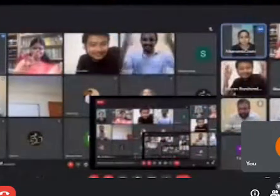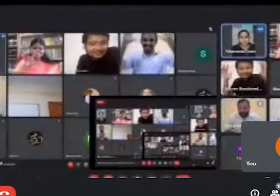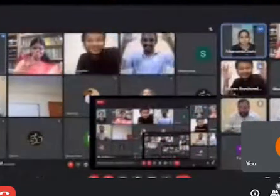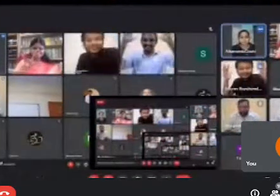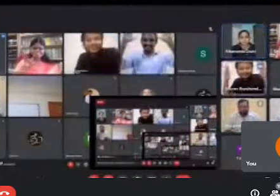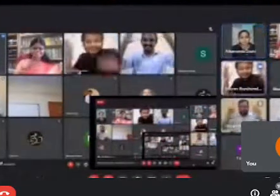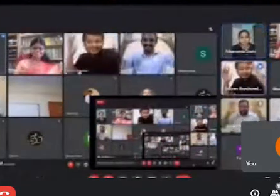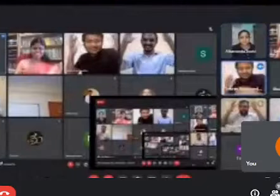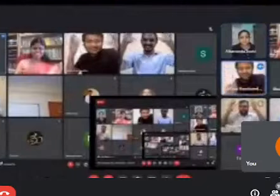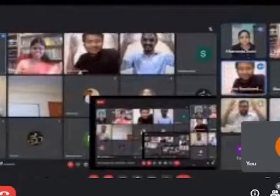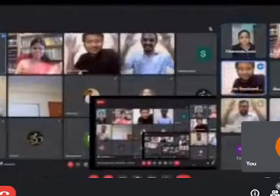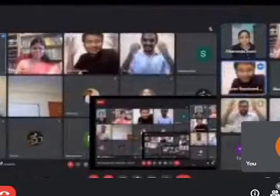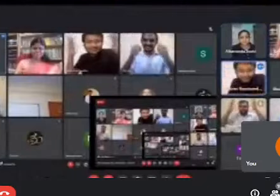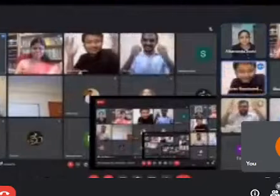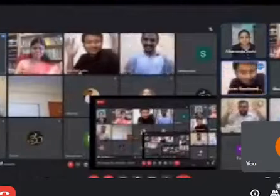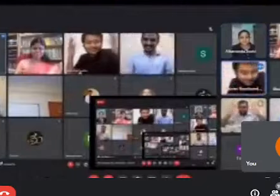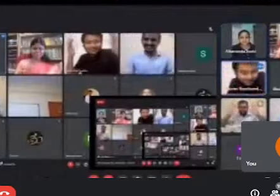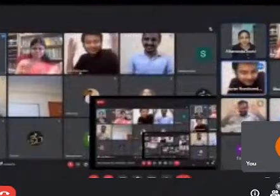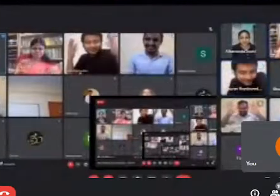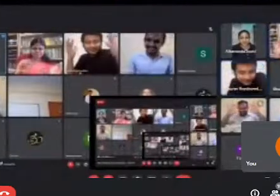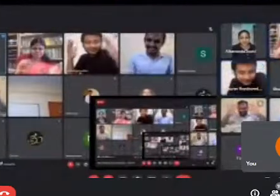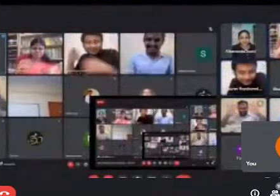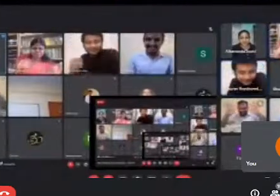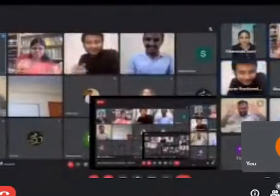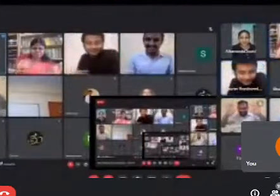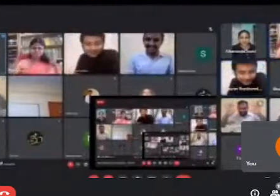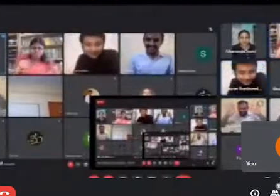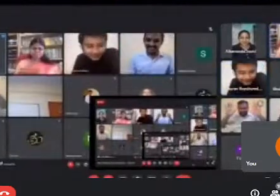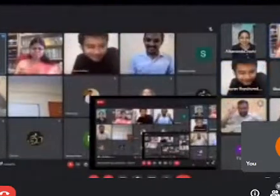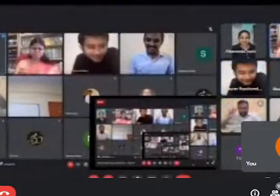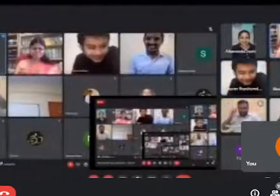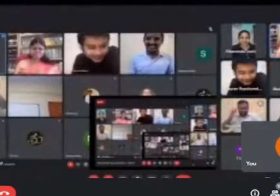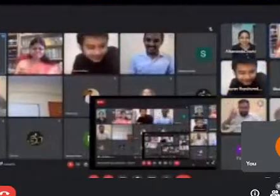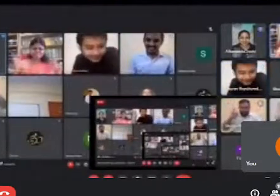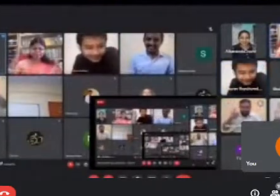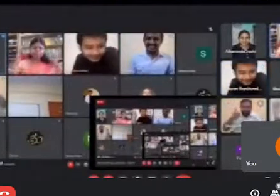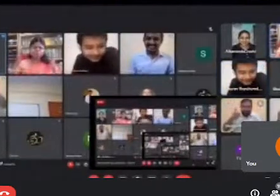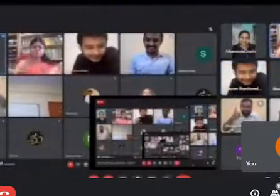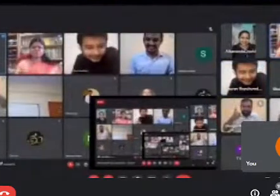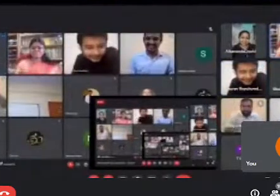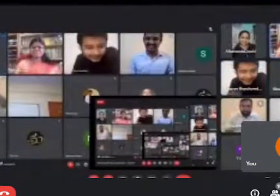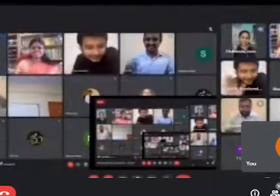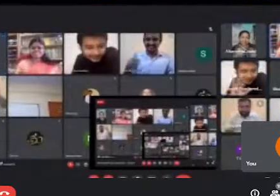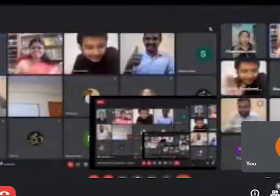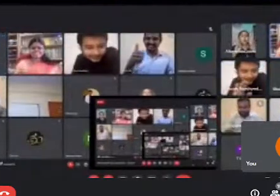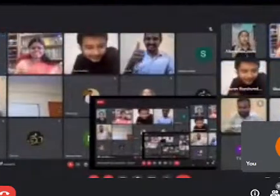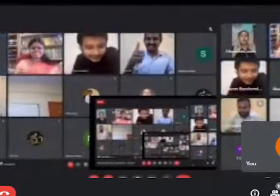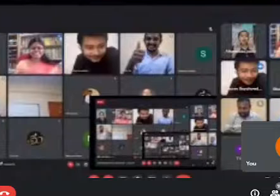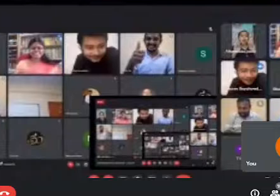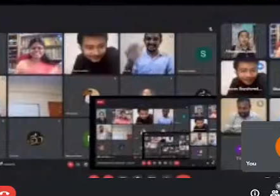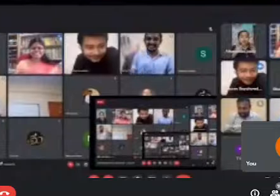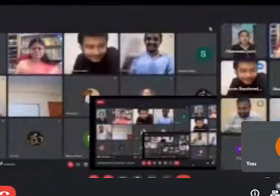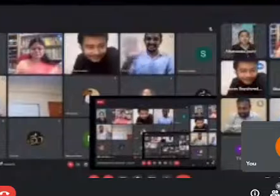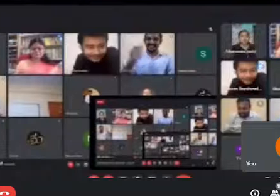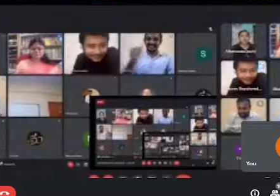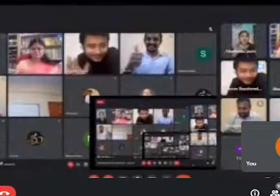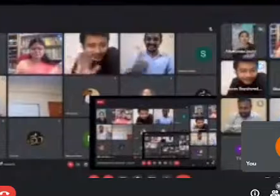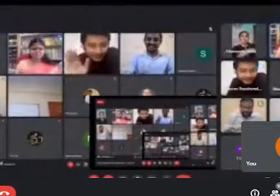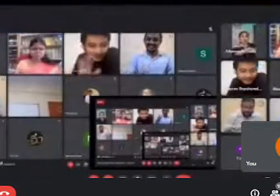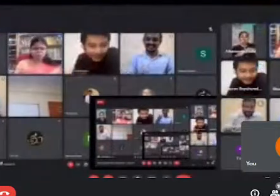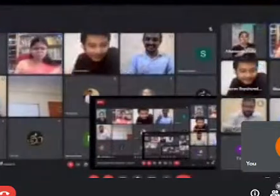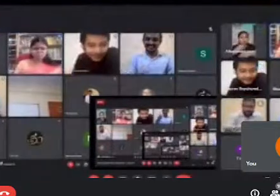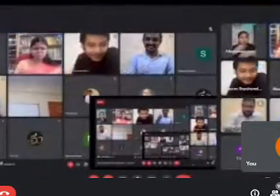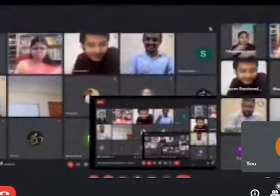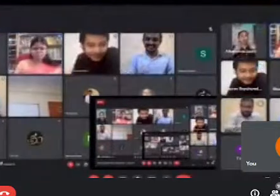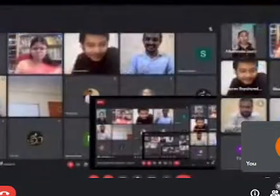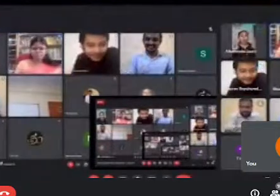Okay. The applause. Okay. Great. So it was a new experience, Bye-bye. amazing experience. Bye bye.